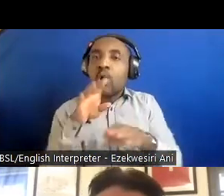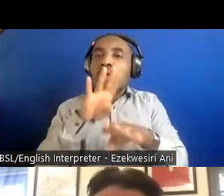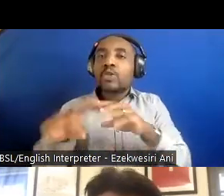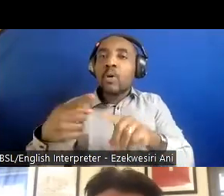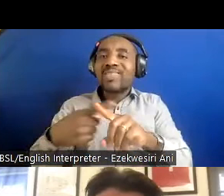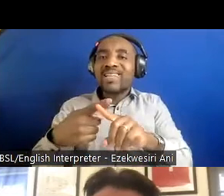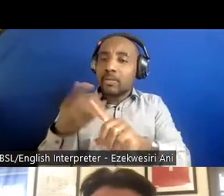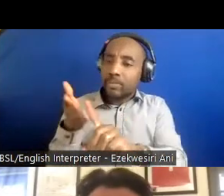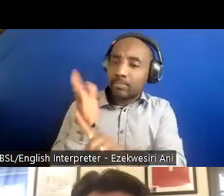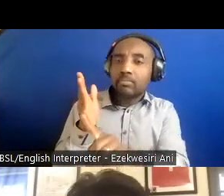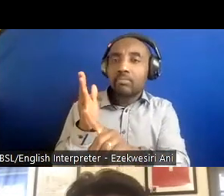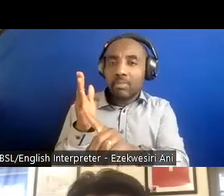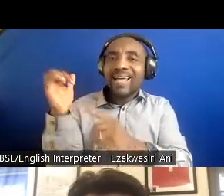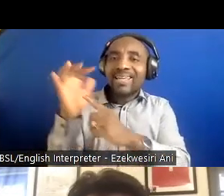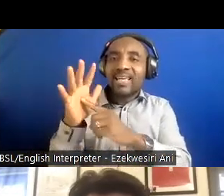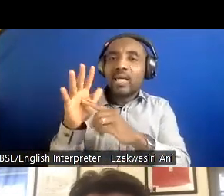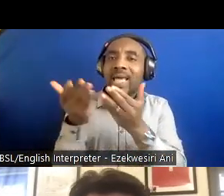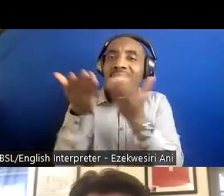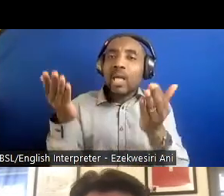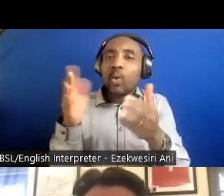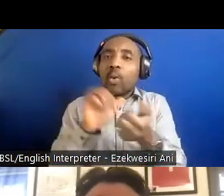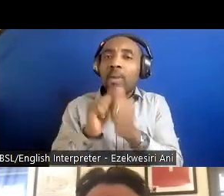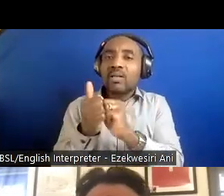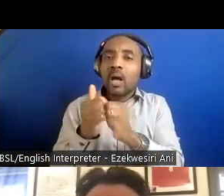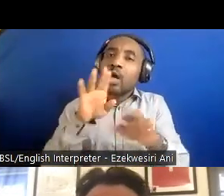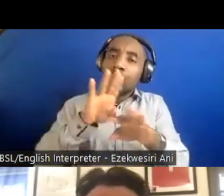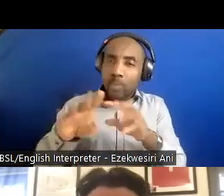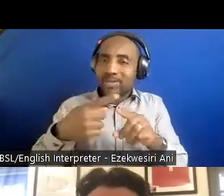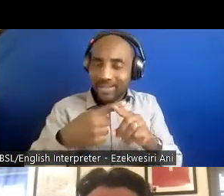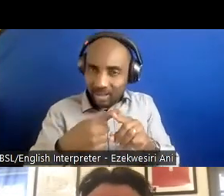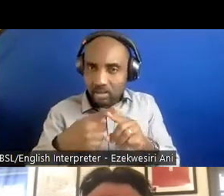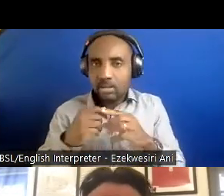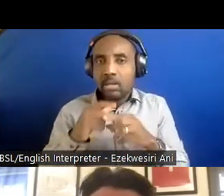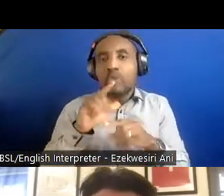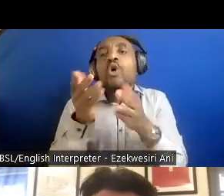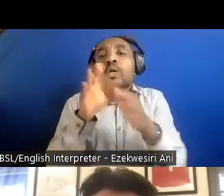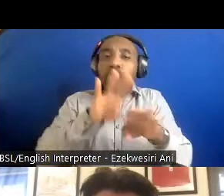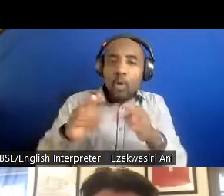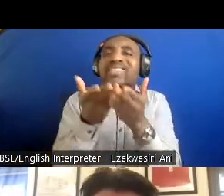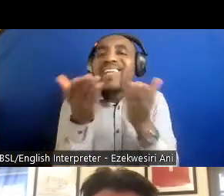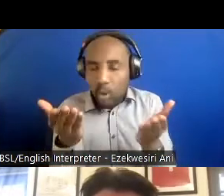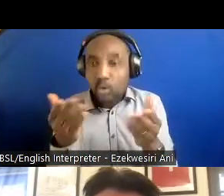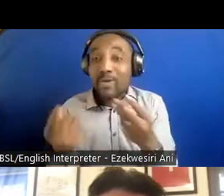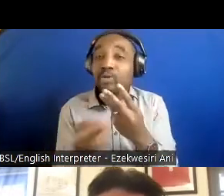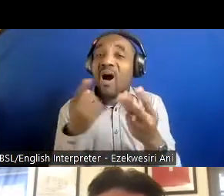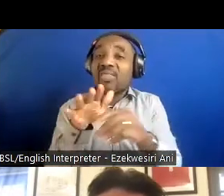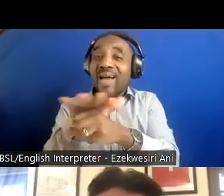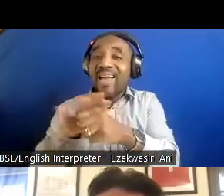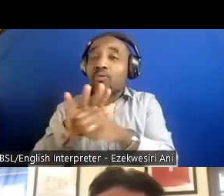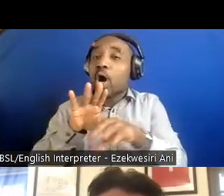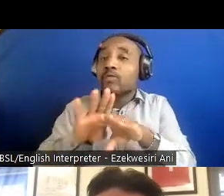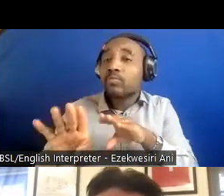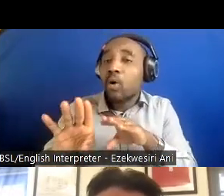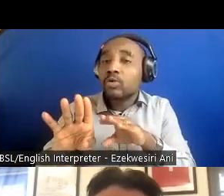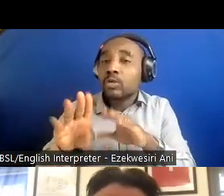such as Sporting Equals, to help deliver on this. But we also need the engagement of the entire sports sector to ensure